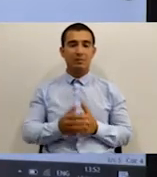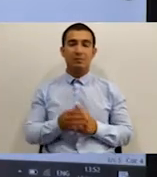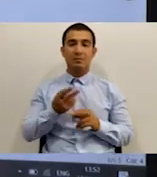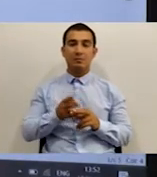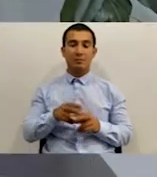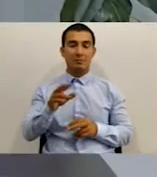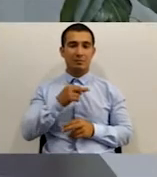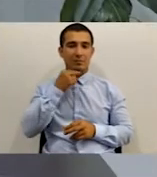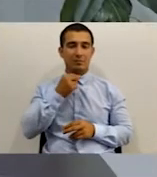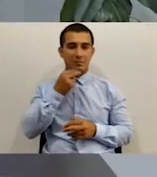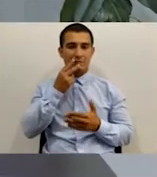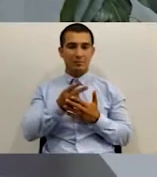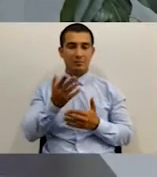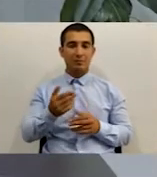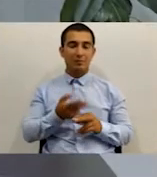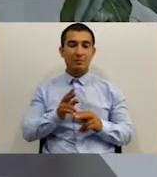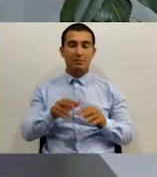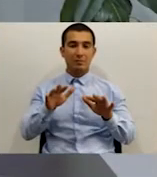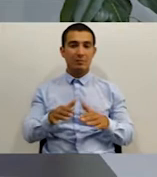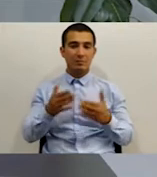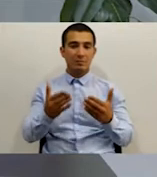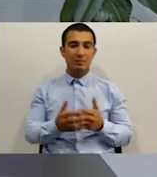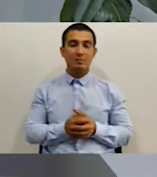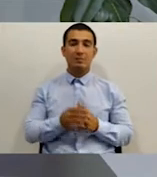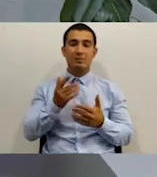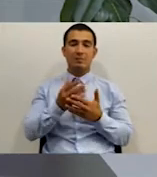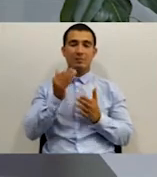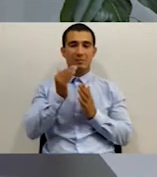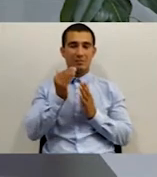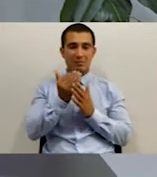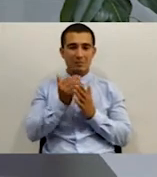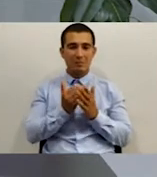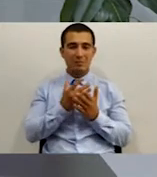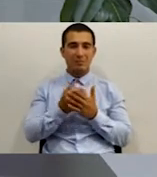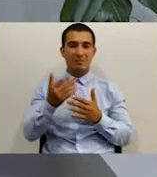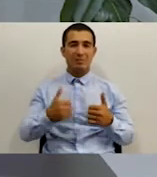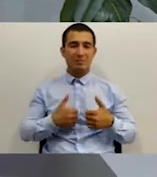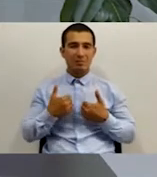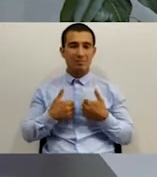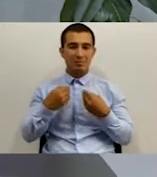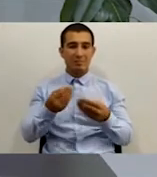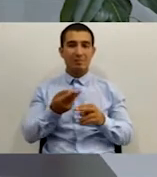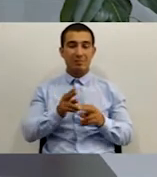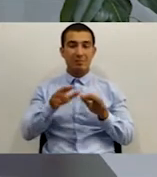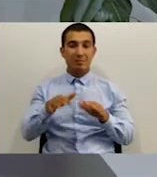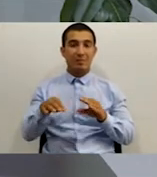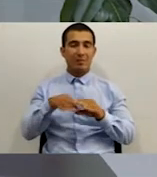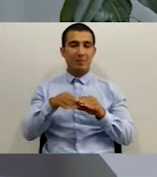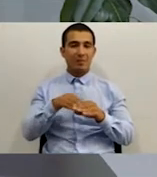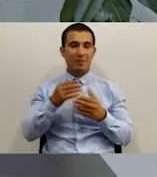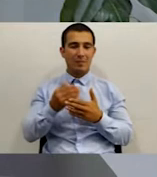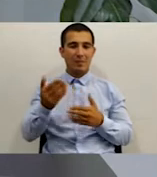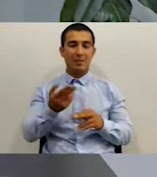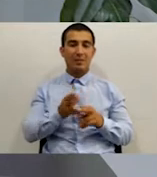Mana e'tibor bersangiz, bu qismda bizga dasturni bajarib berardi, bu qismi esa fayl qismi